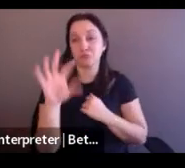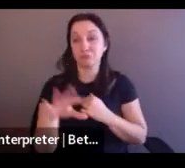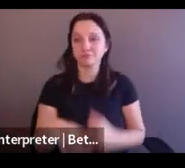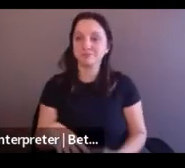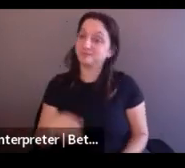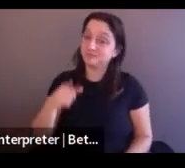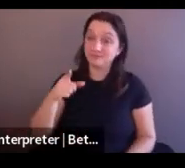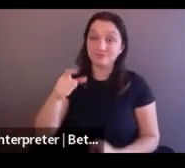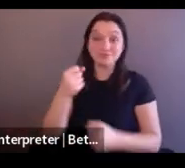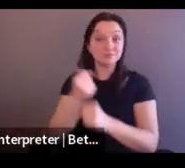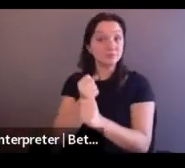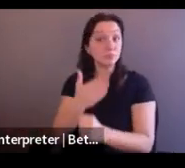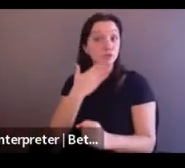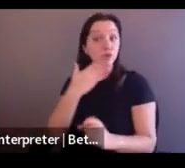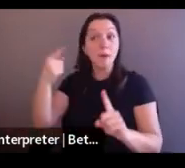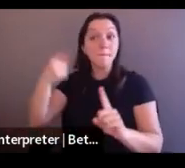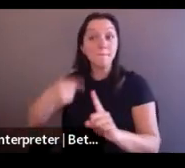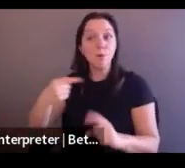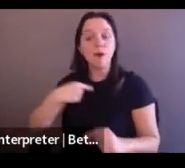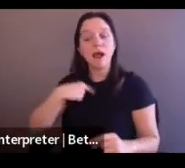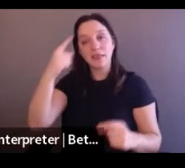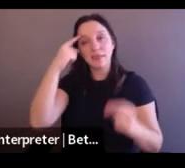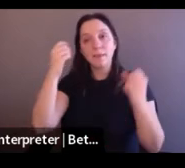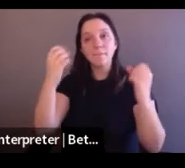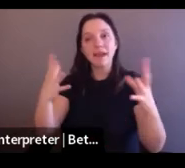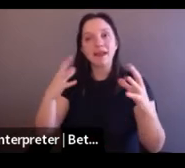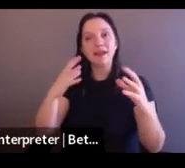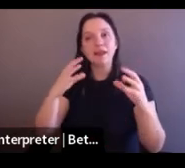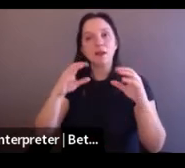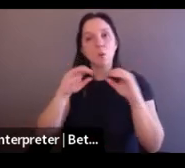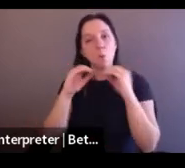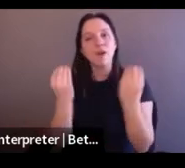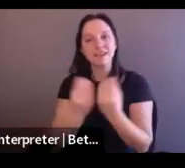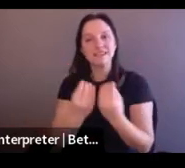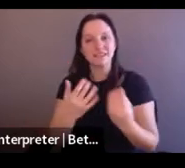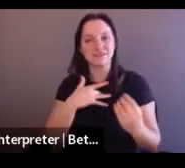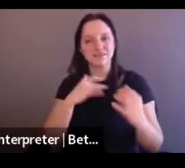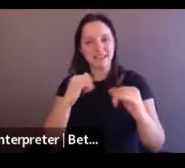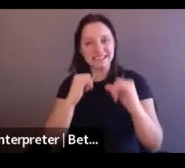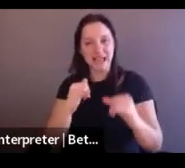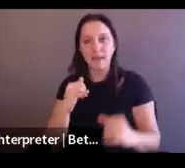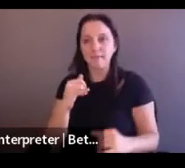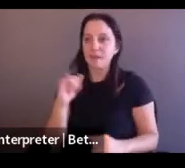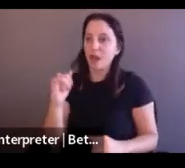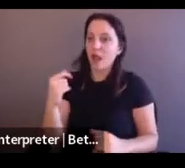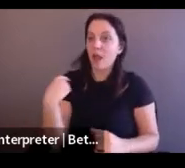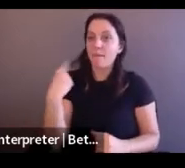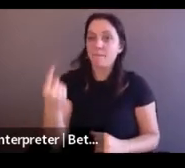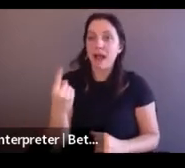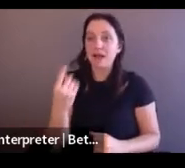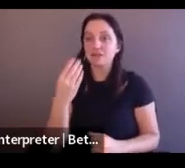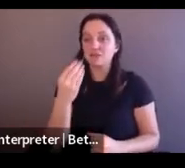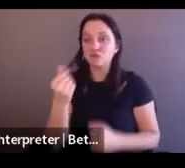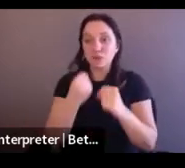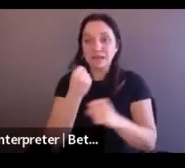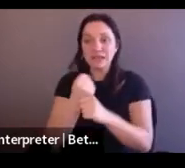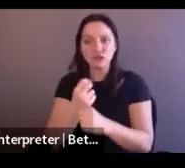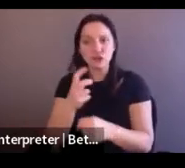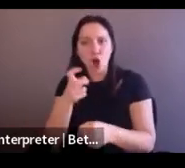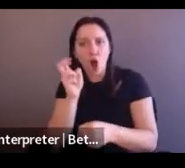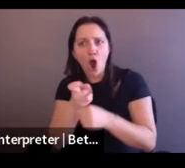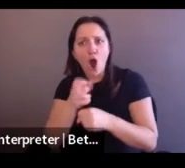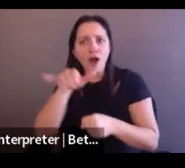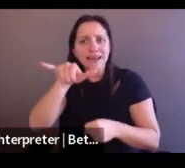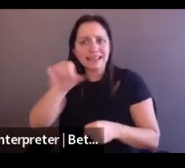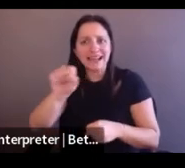really good point. And I think a lot of organizations experienced that. You know, the last couple of years was really tough, but I know a lot